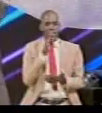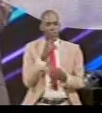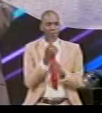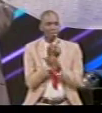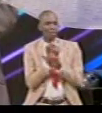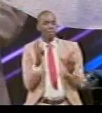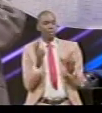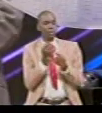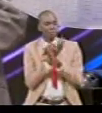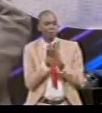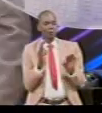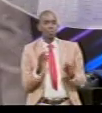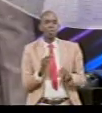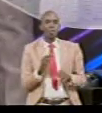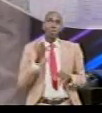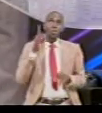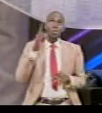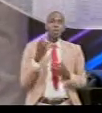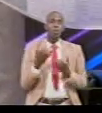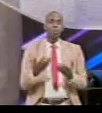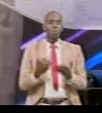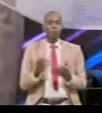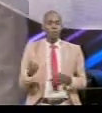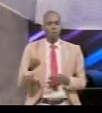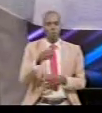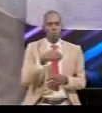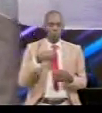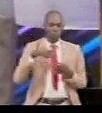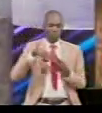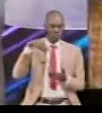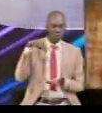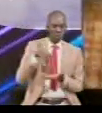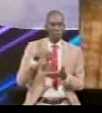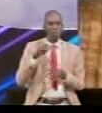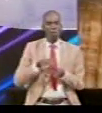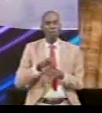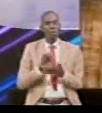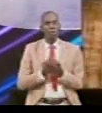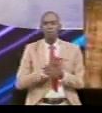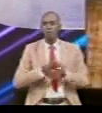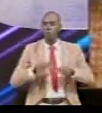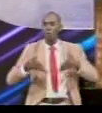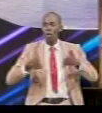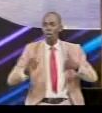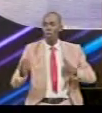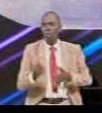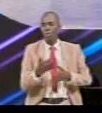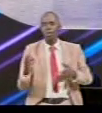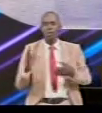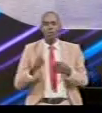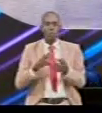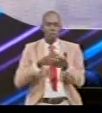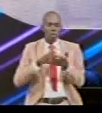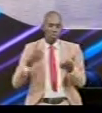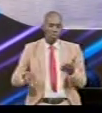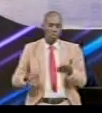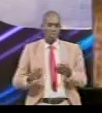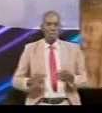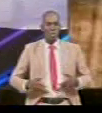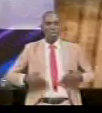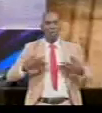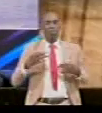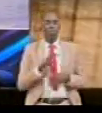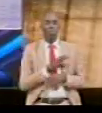freedom. He wants us to stand in that and never allow anything to take that life of Christ away from